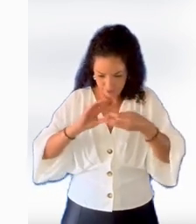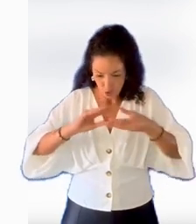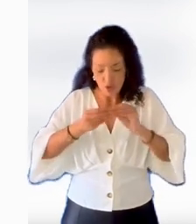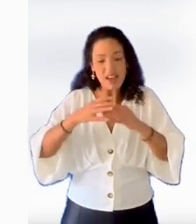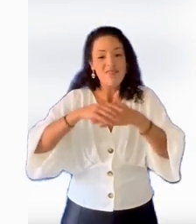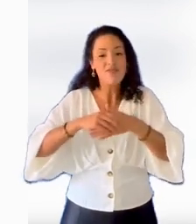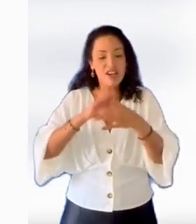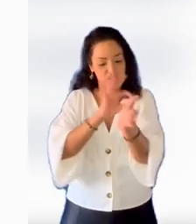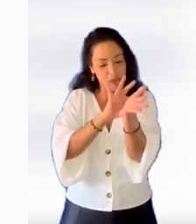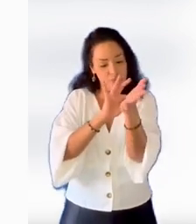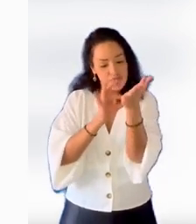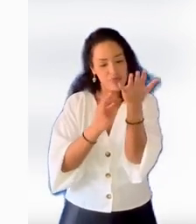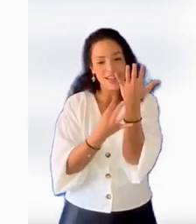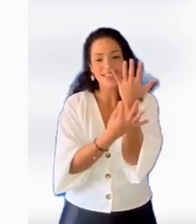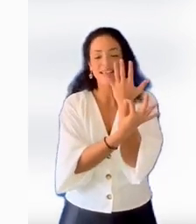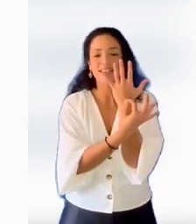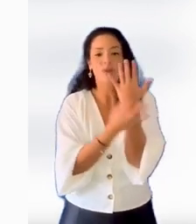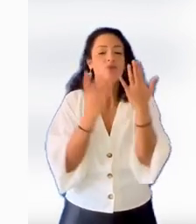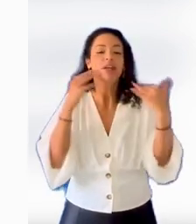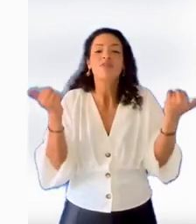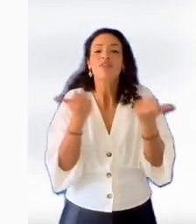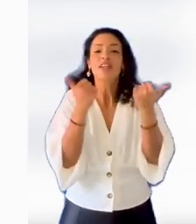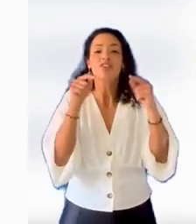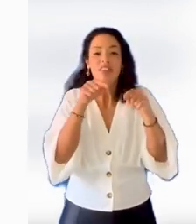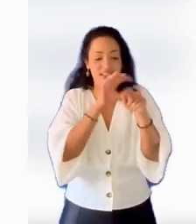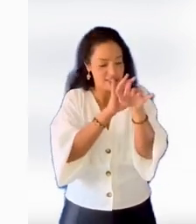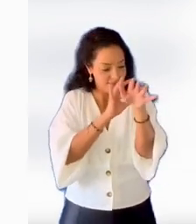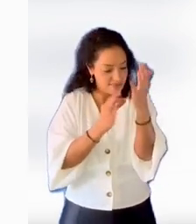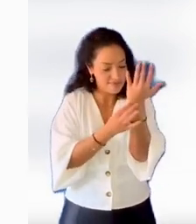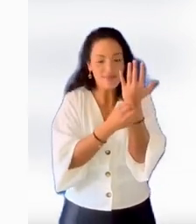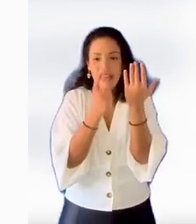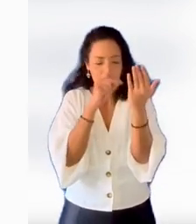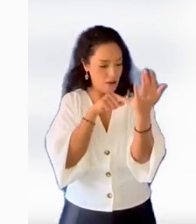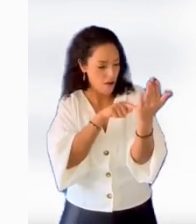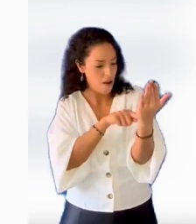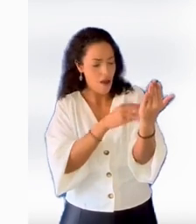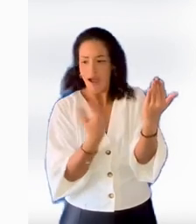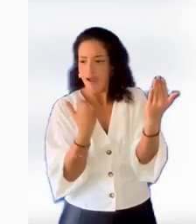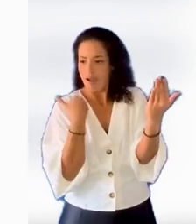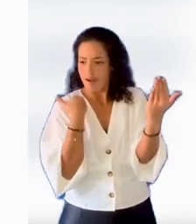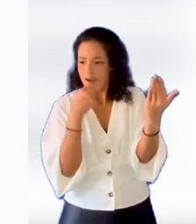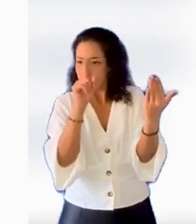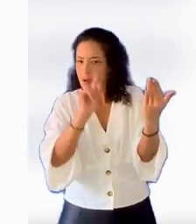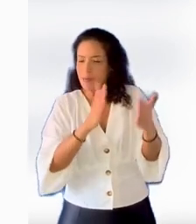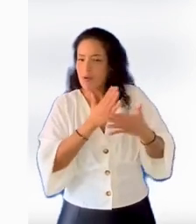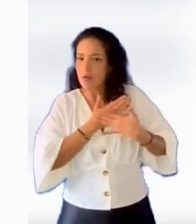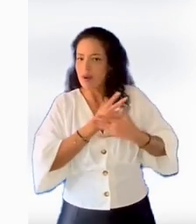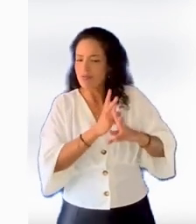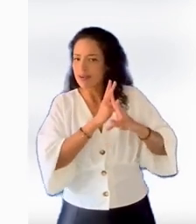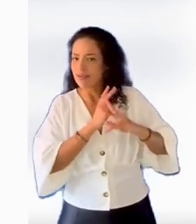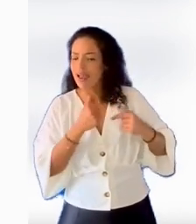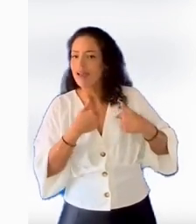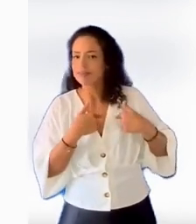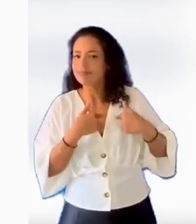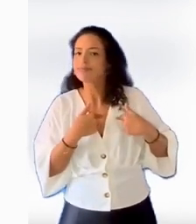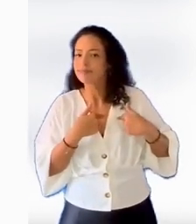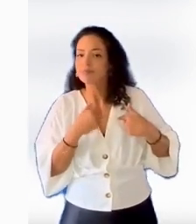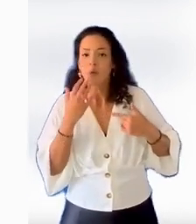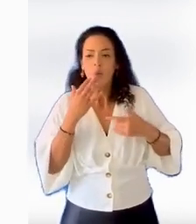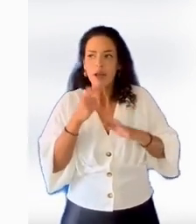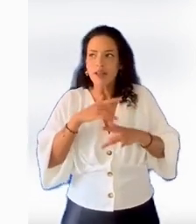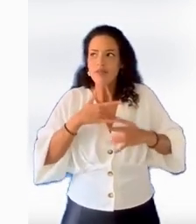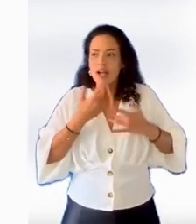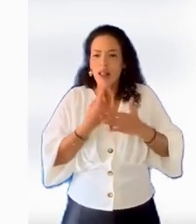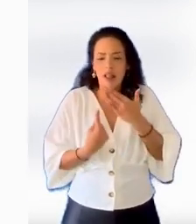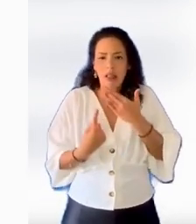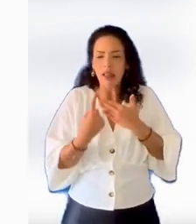bracelet. Once completed, this friendship bracelet can be worn on their wrist to remind them of those people who love and care for them. And during times of